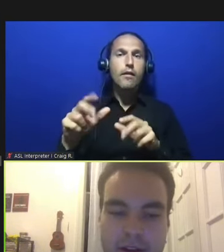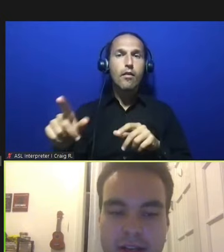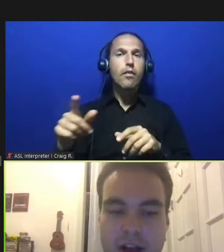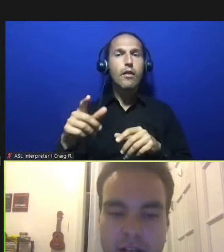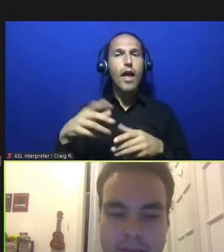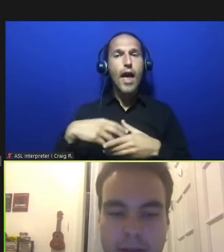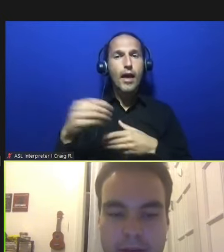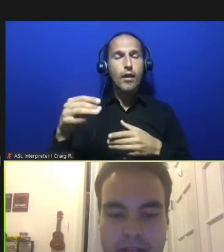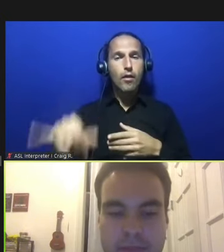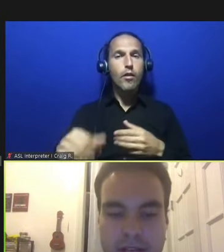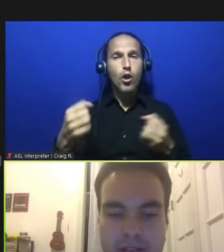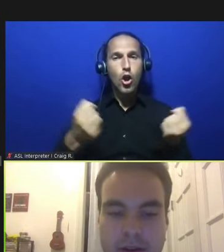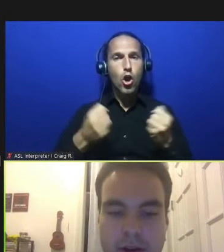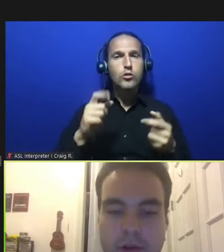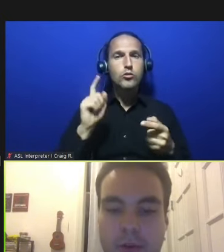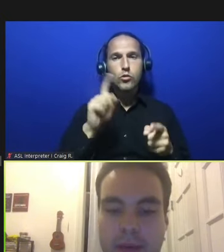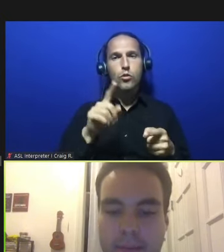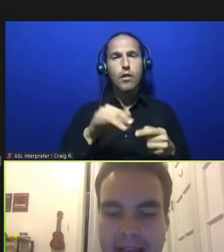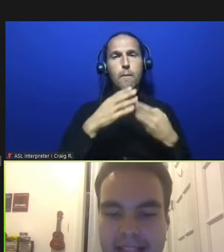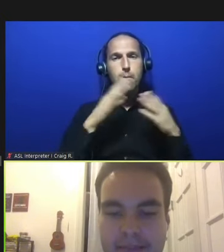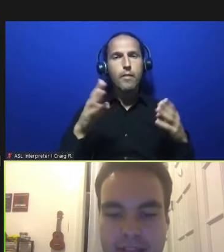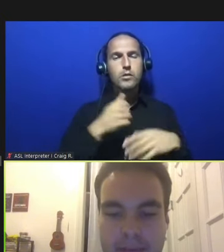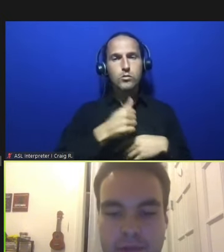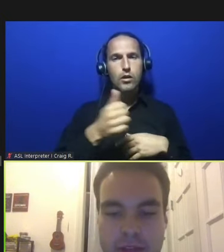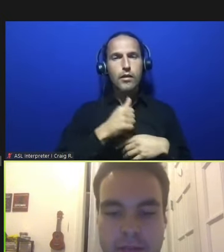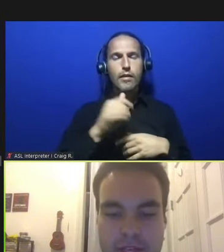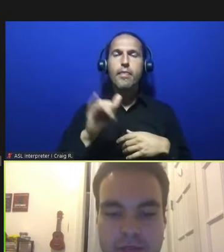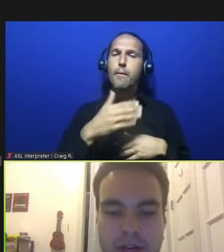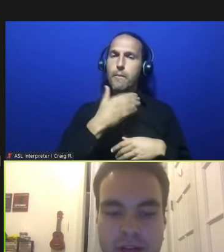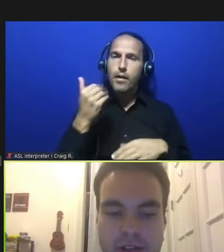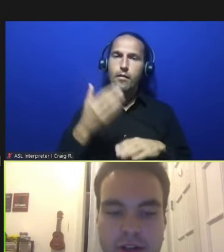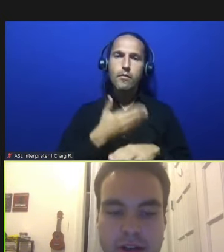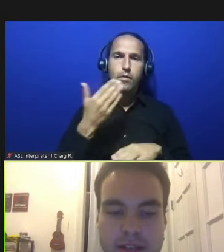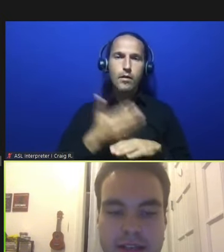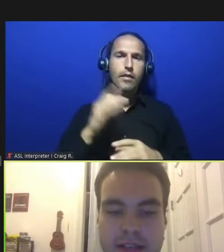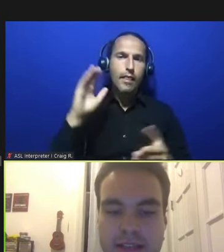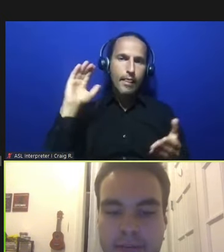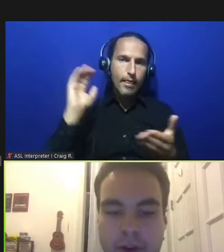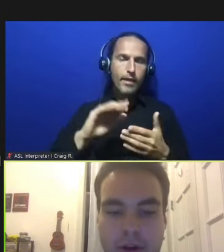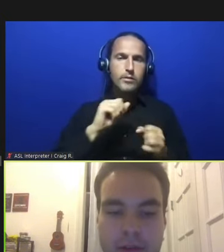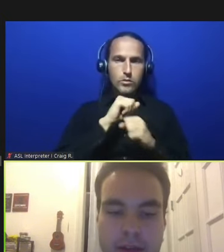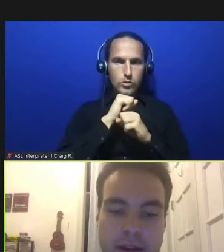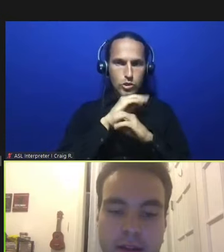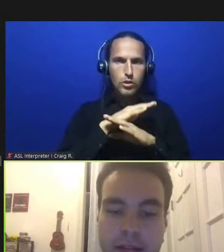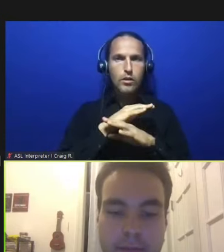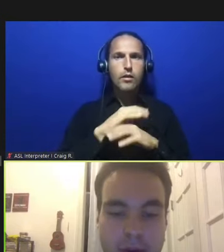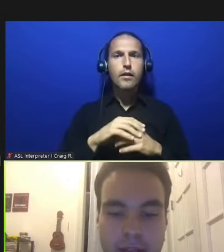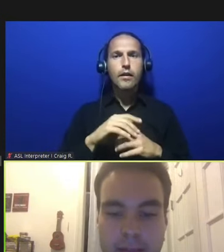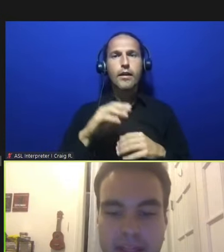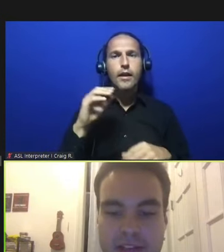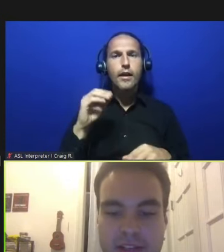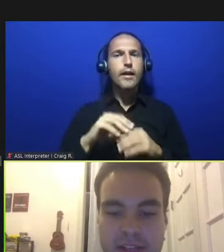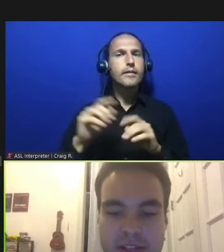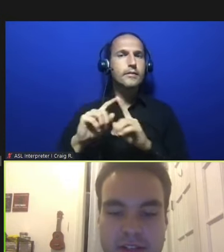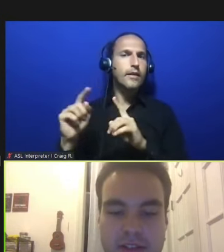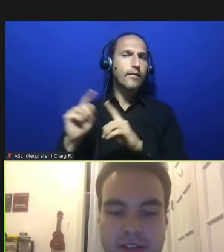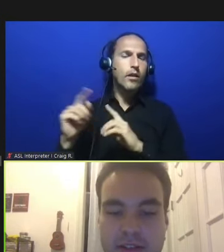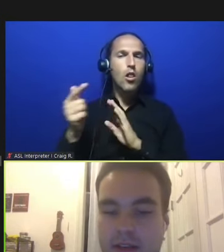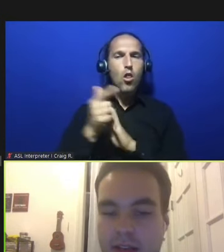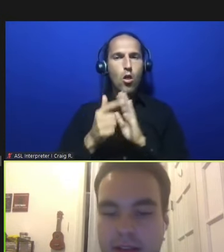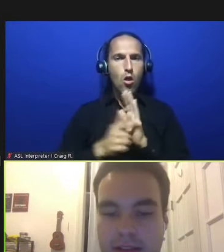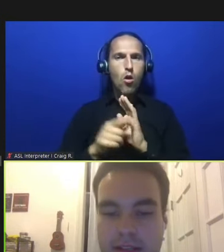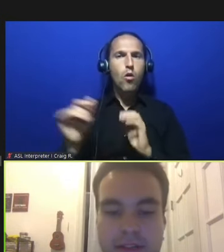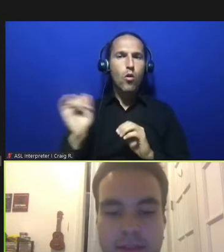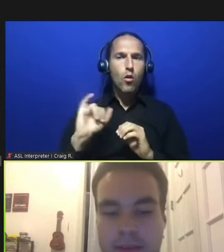their cars and onto public transportation will be a massive step toward the emission reduction targets set forth in landmark climate legislation such